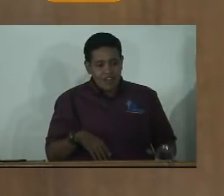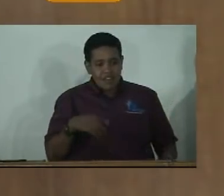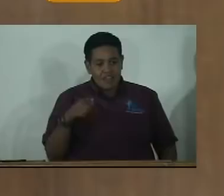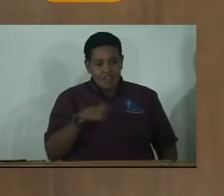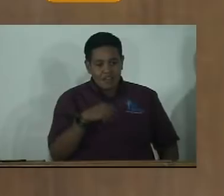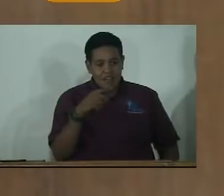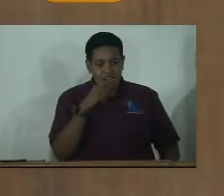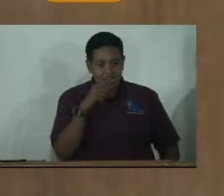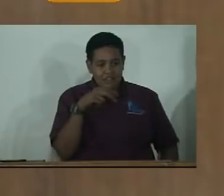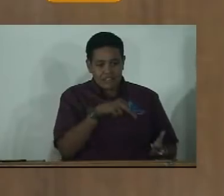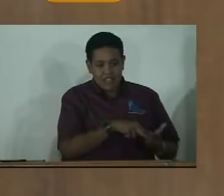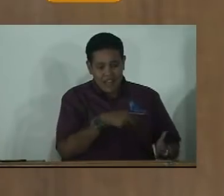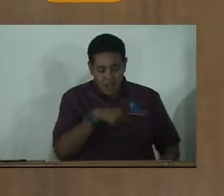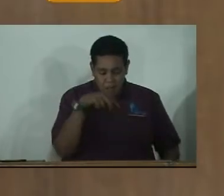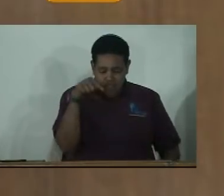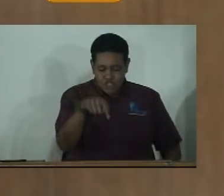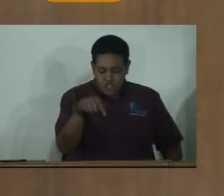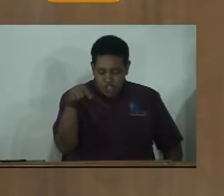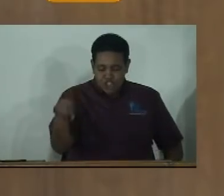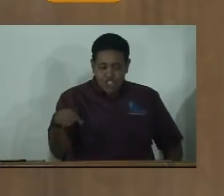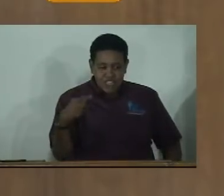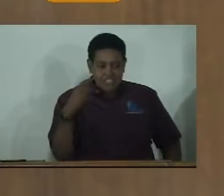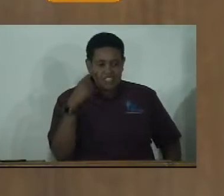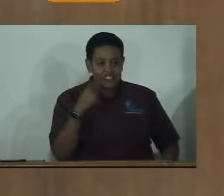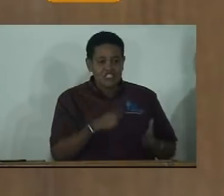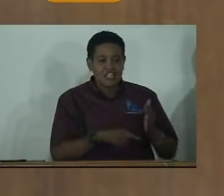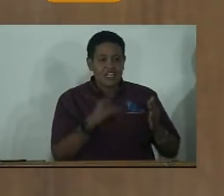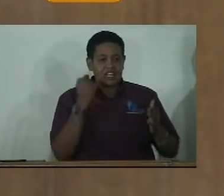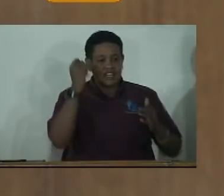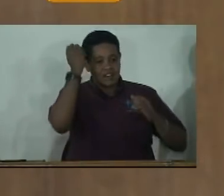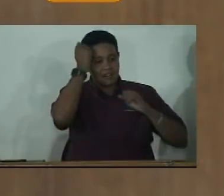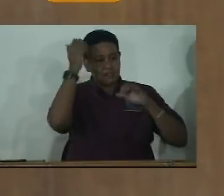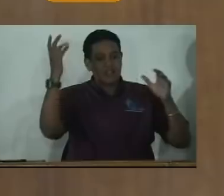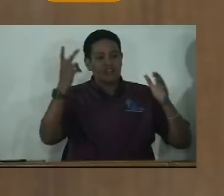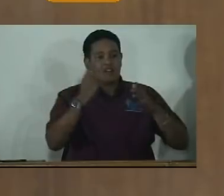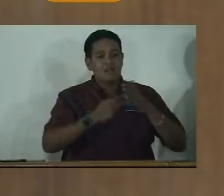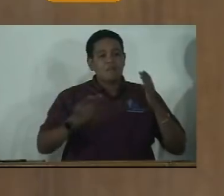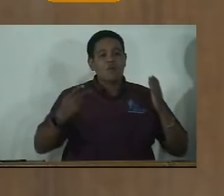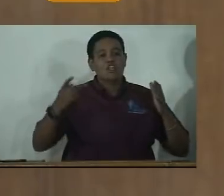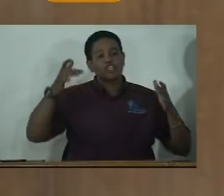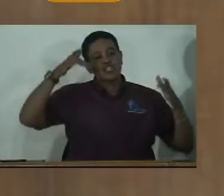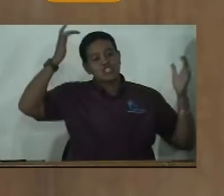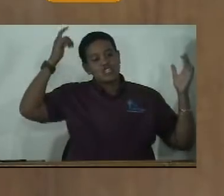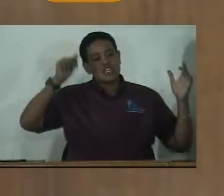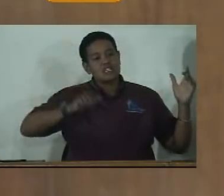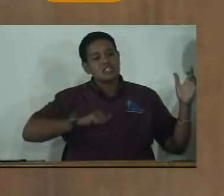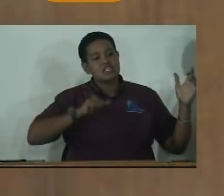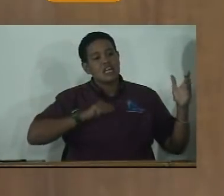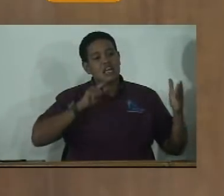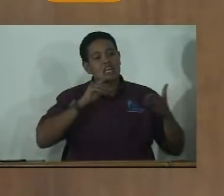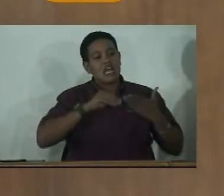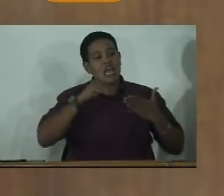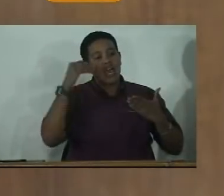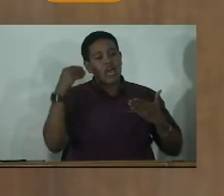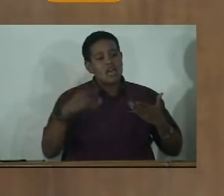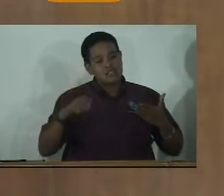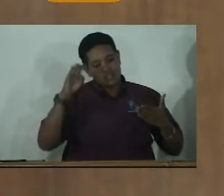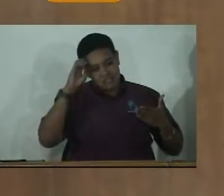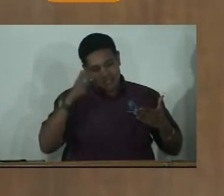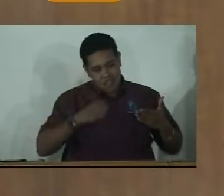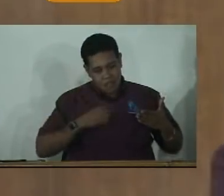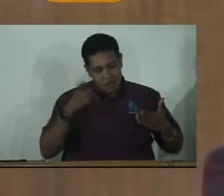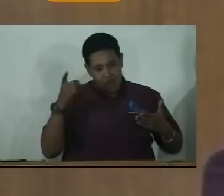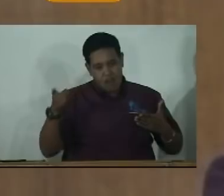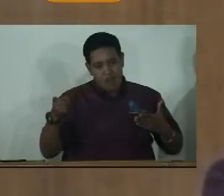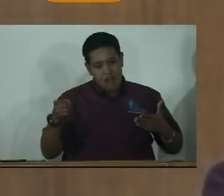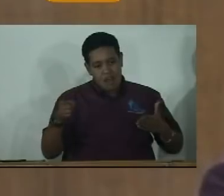know. Imagine if the both of us were chefs. I would be a very expensive hire, and she would be